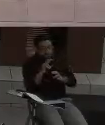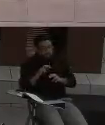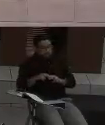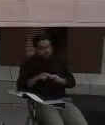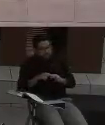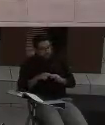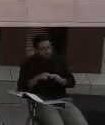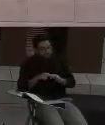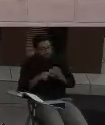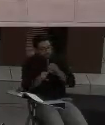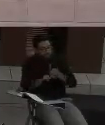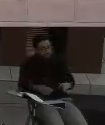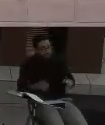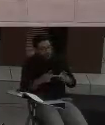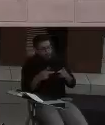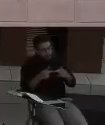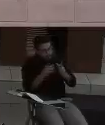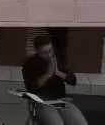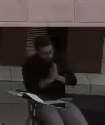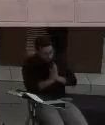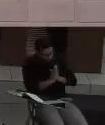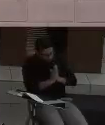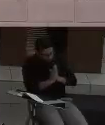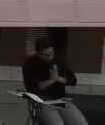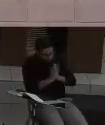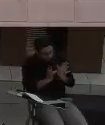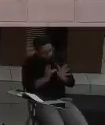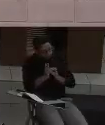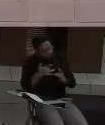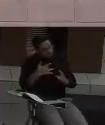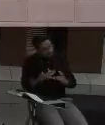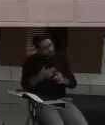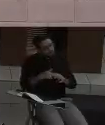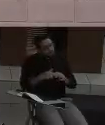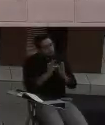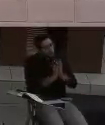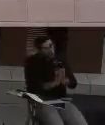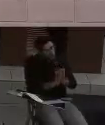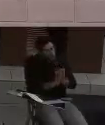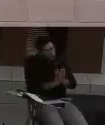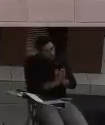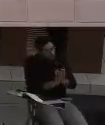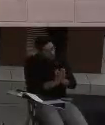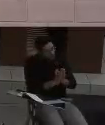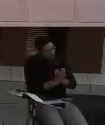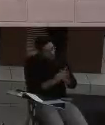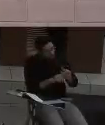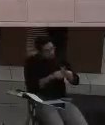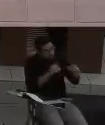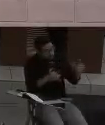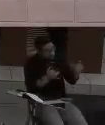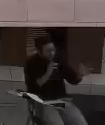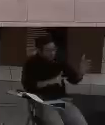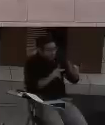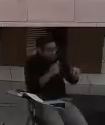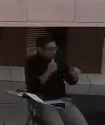was his custom. But Pastor, I don't have enough time for that.